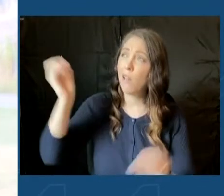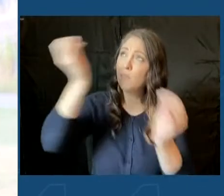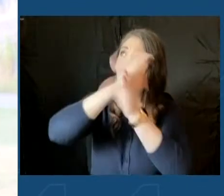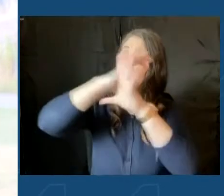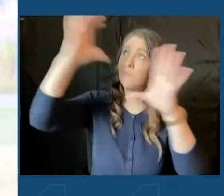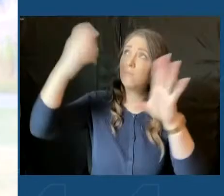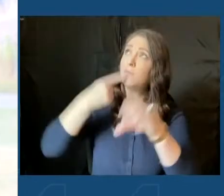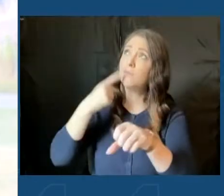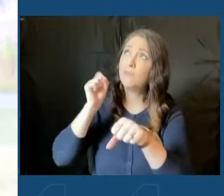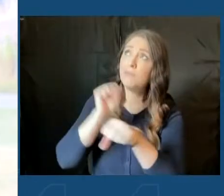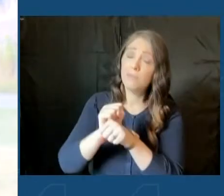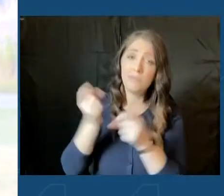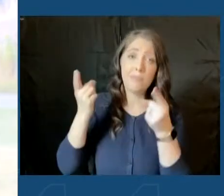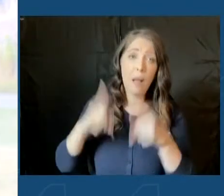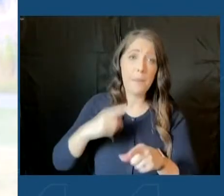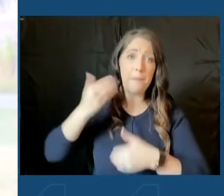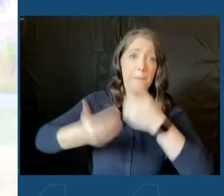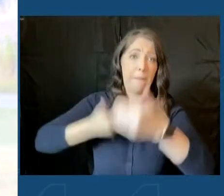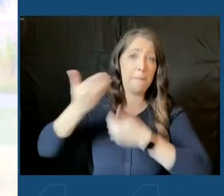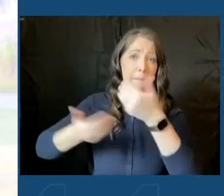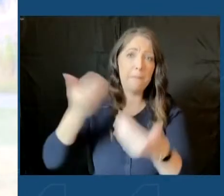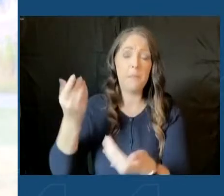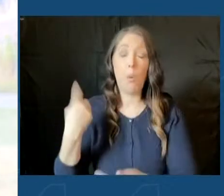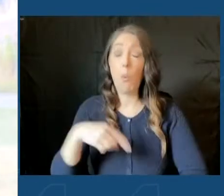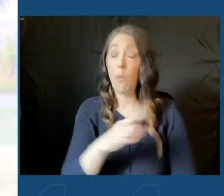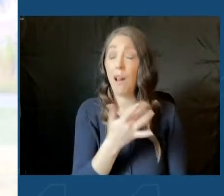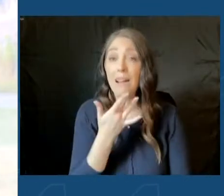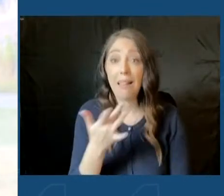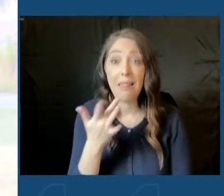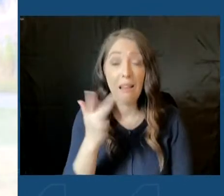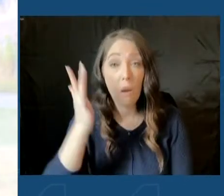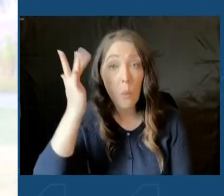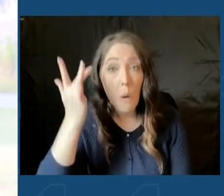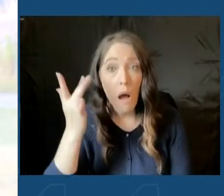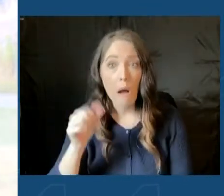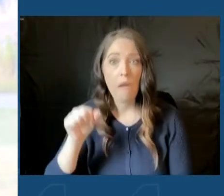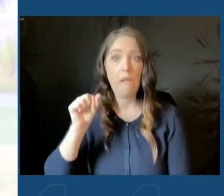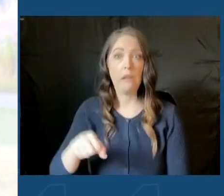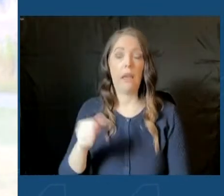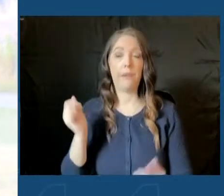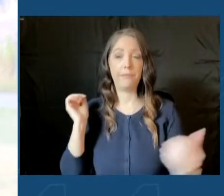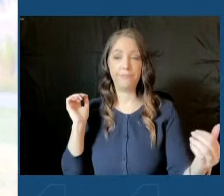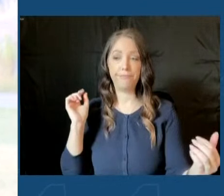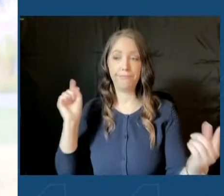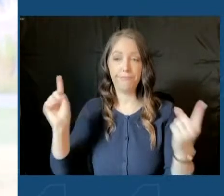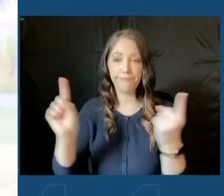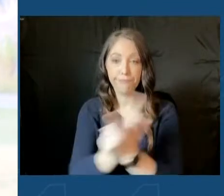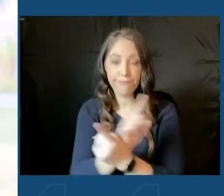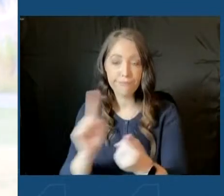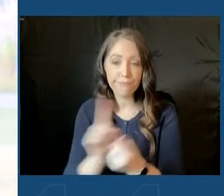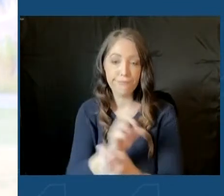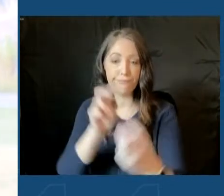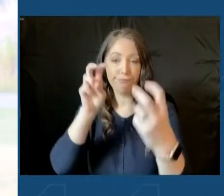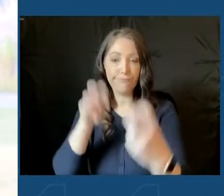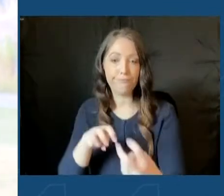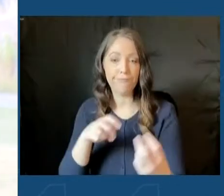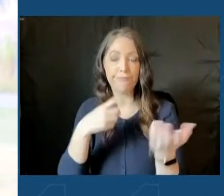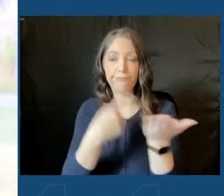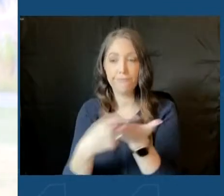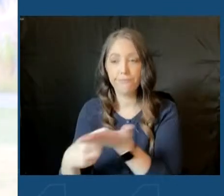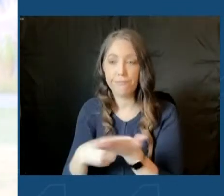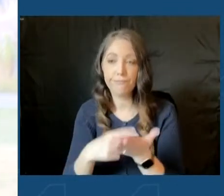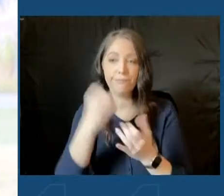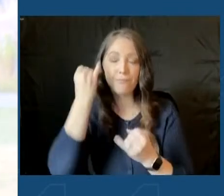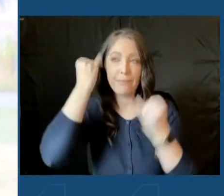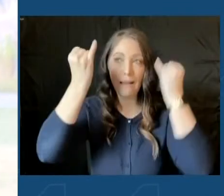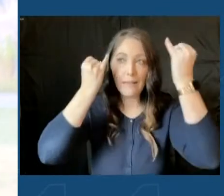we're all lucky that we can come to the table, articulate ideas. She's not only a